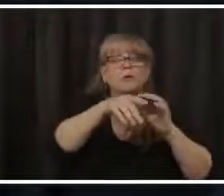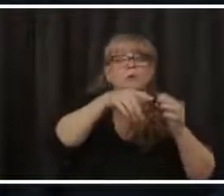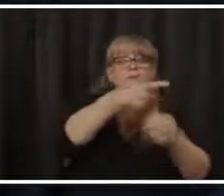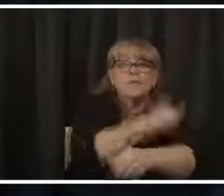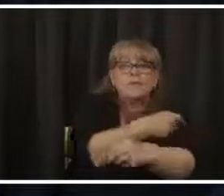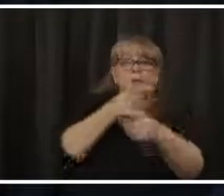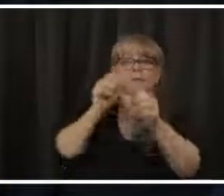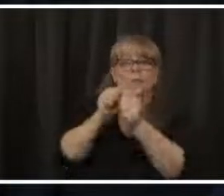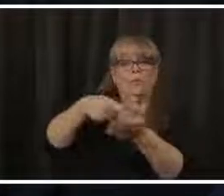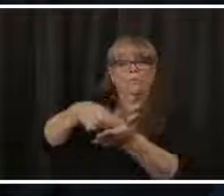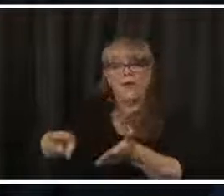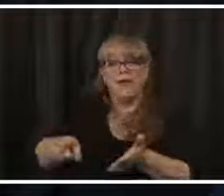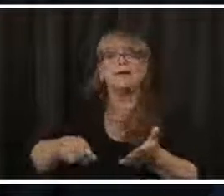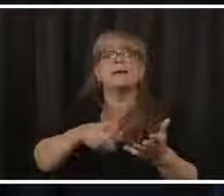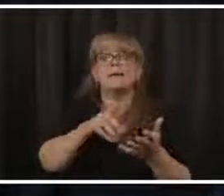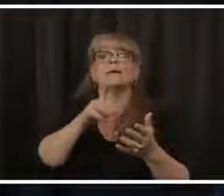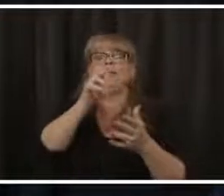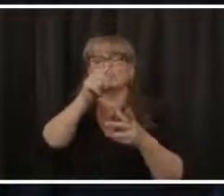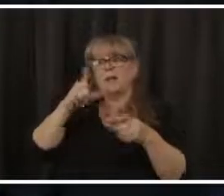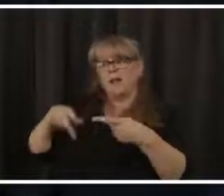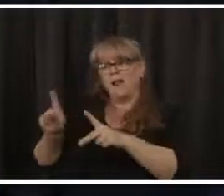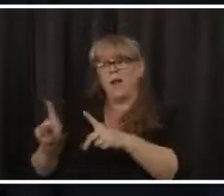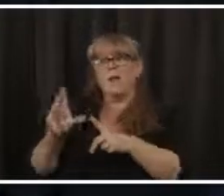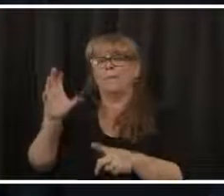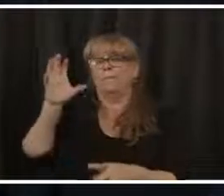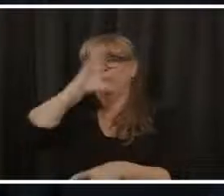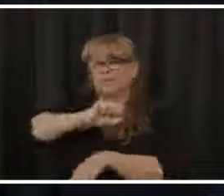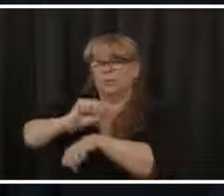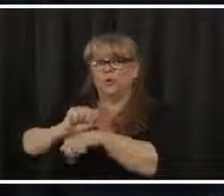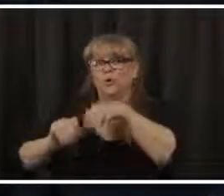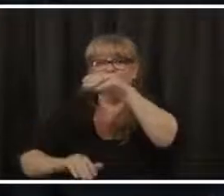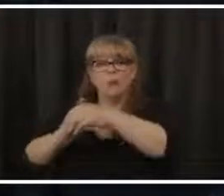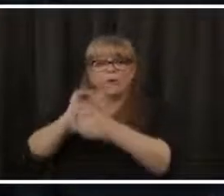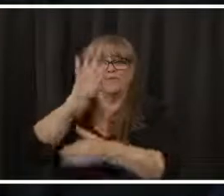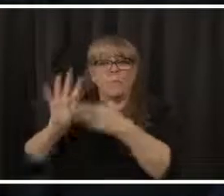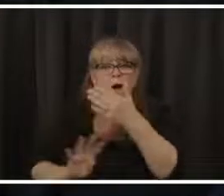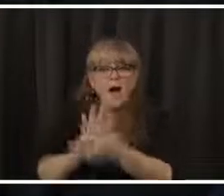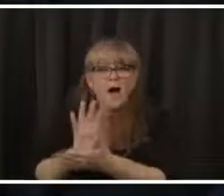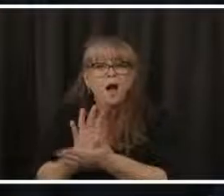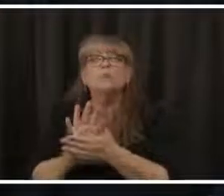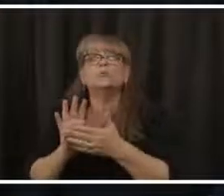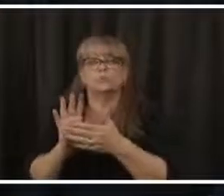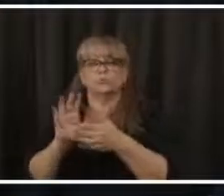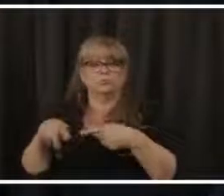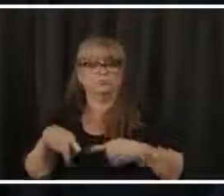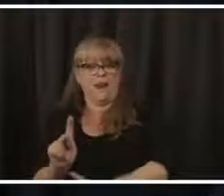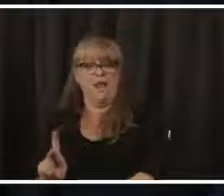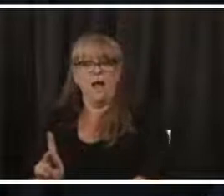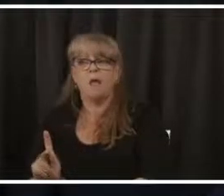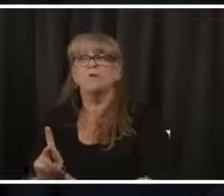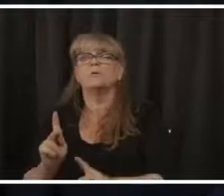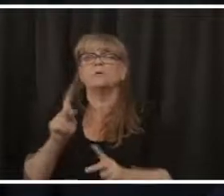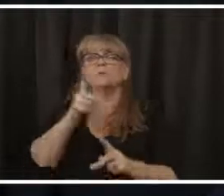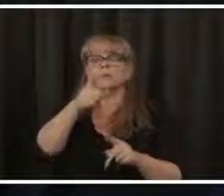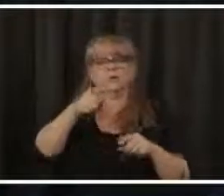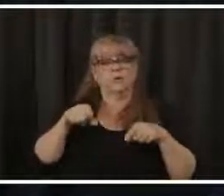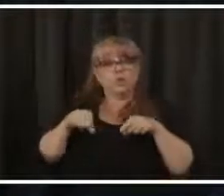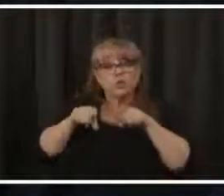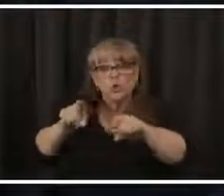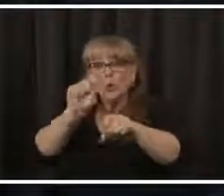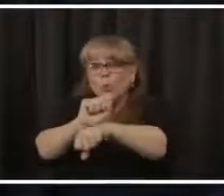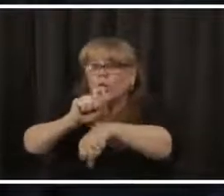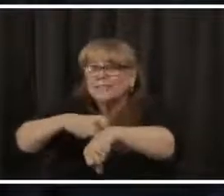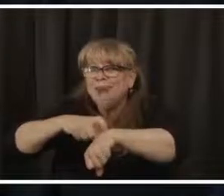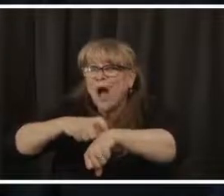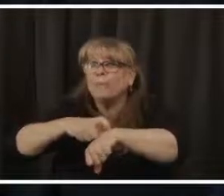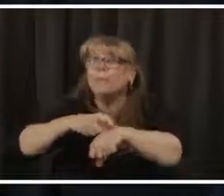4 hours of paid time or sick leave for a vaccine appointment, even when scheduled during work hours, or use paid time off while recovering